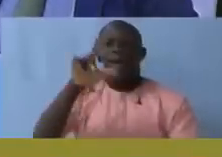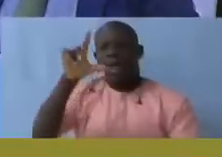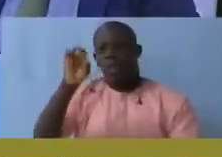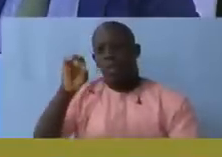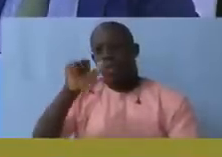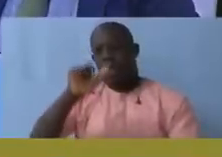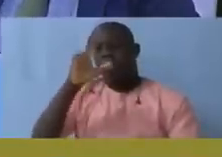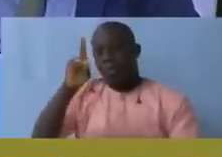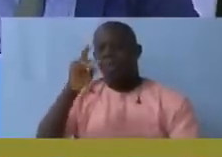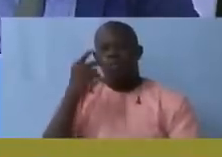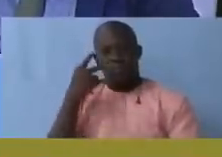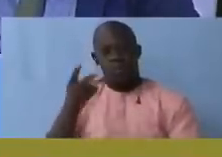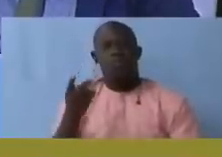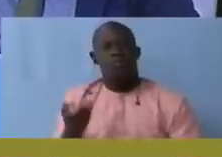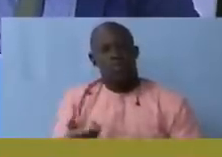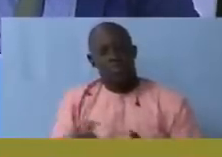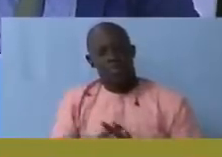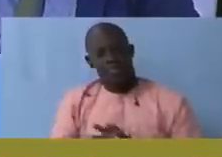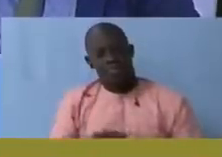On those results.